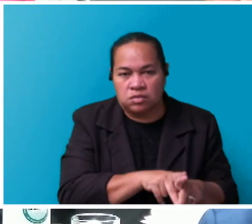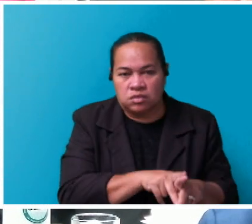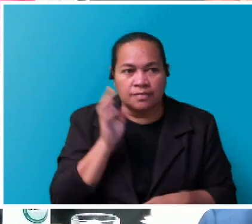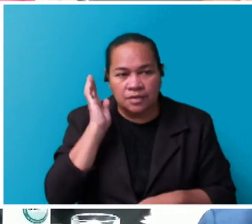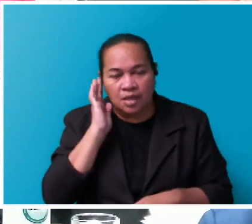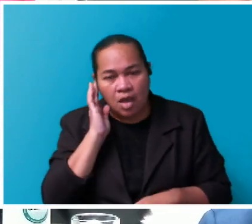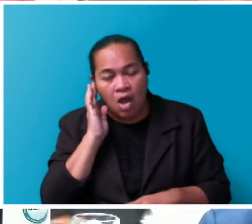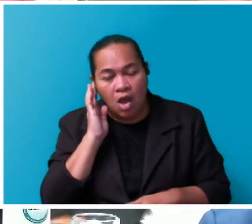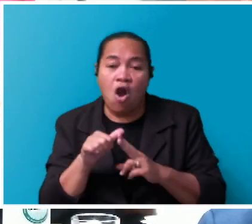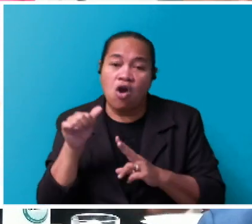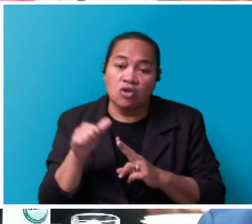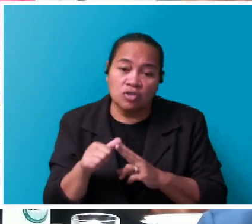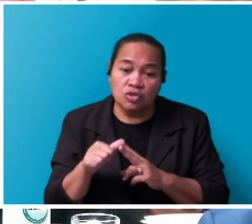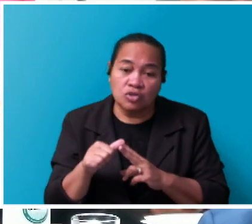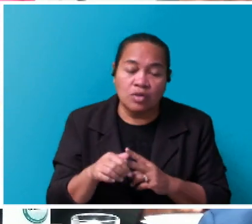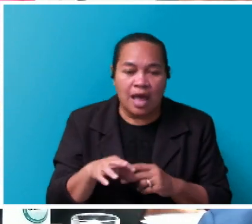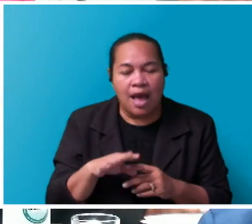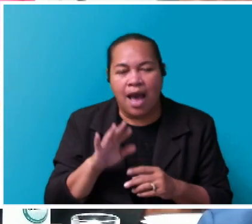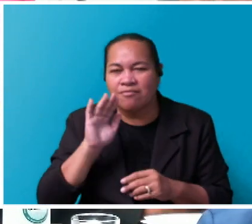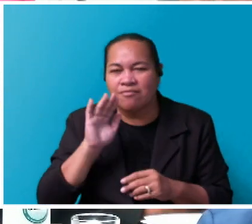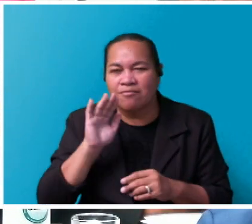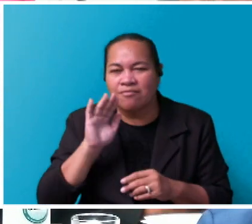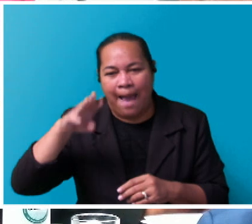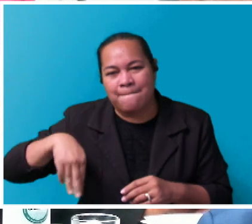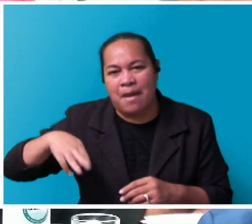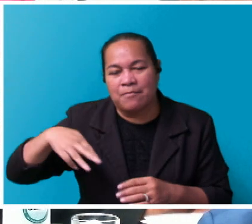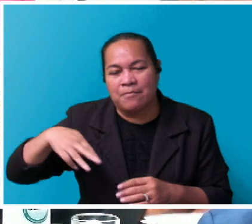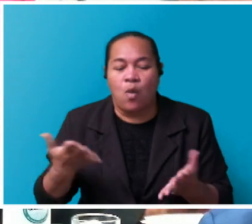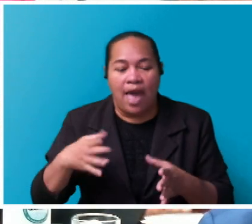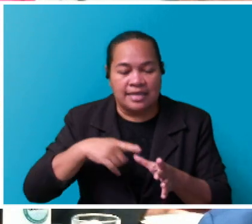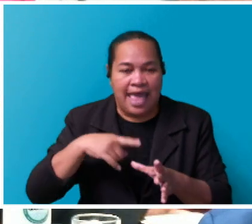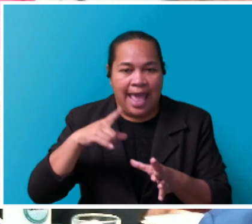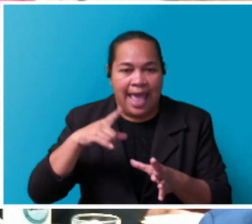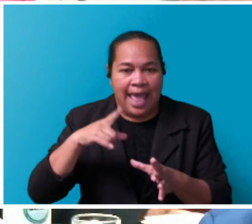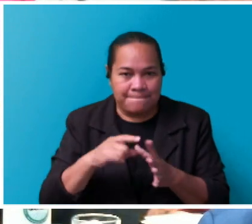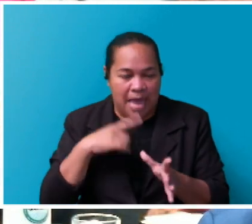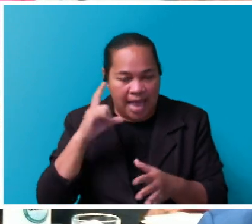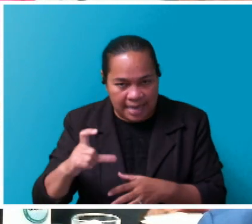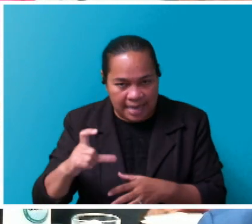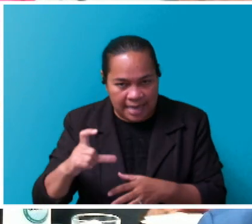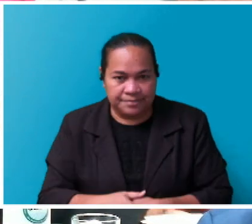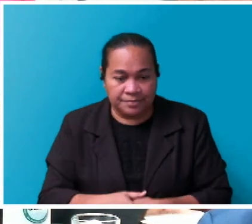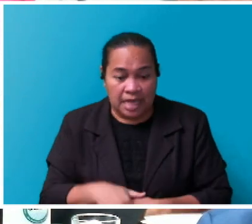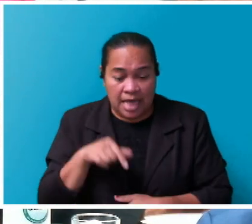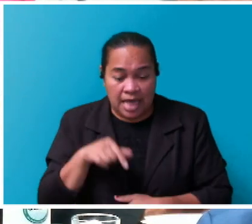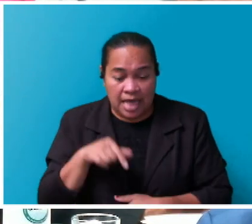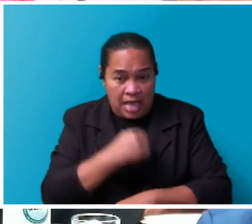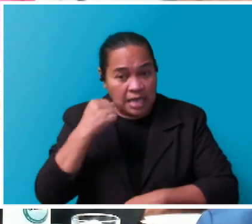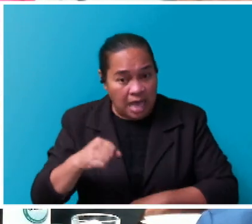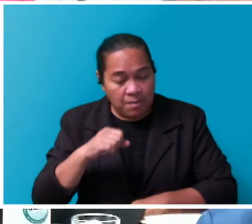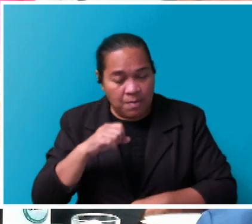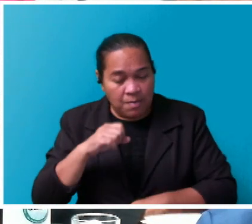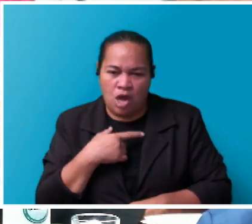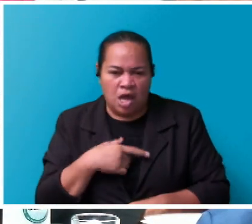including, Honorable Speaker, potential membership at APEC. Honorable Speaker, the government will spare no